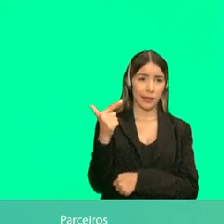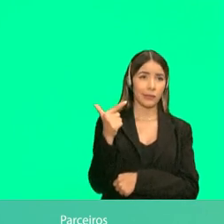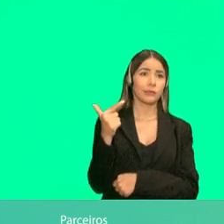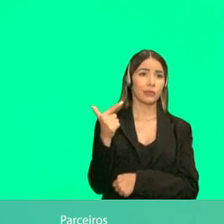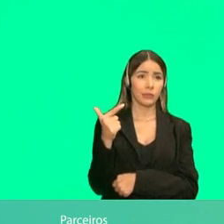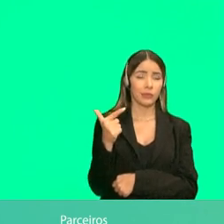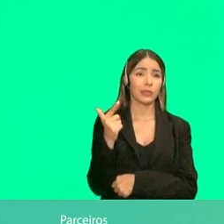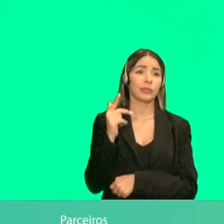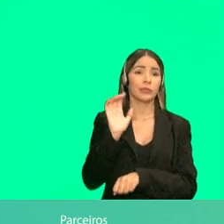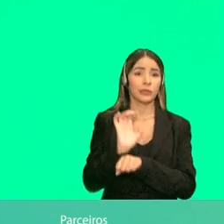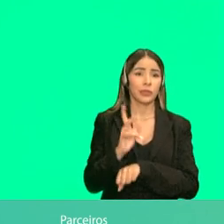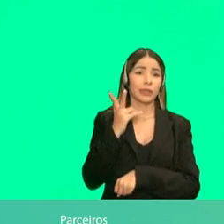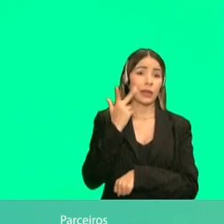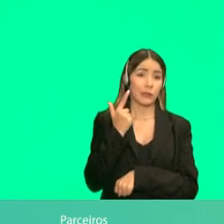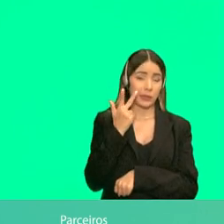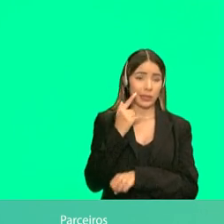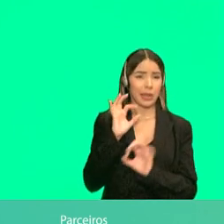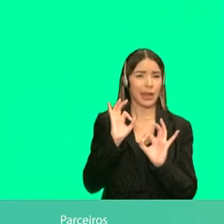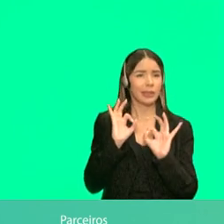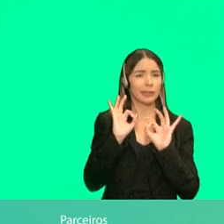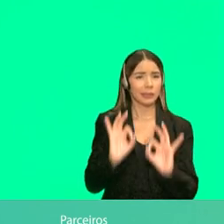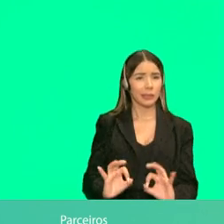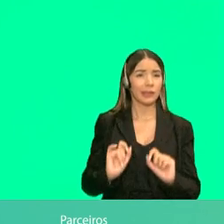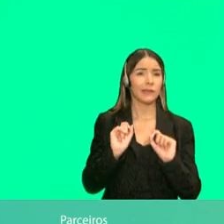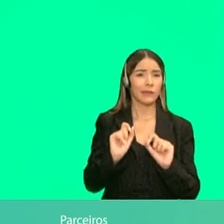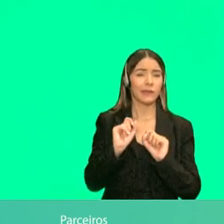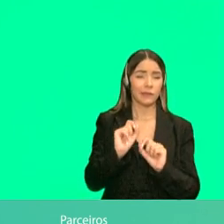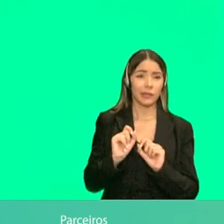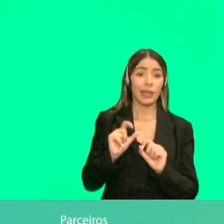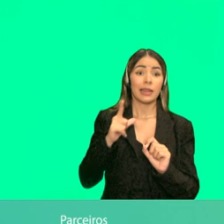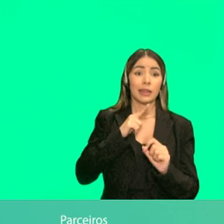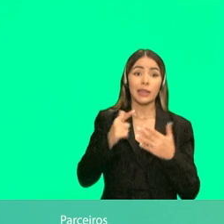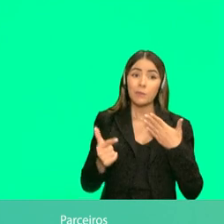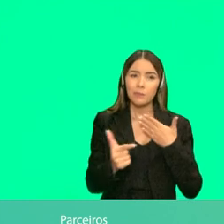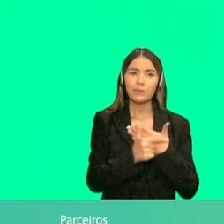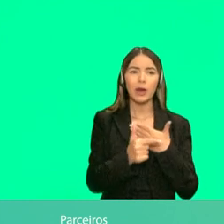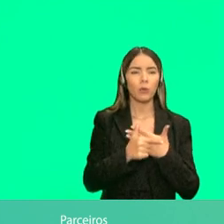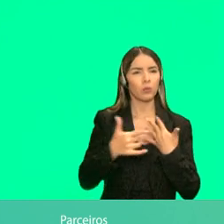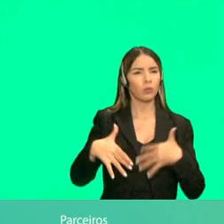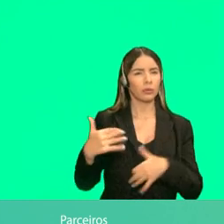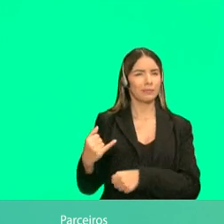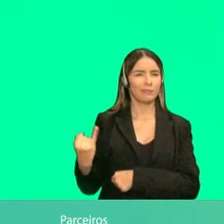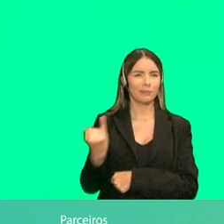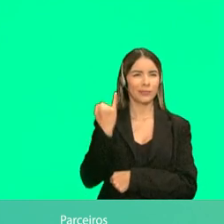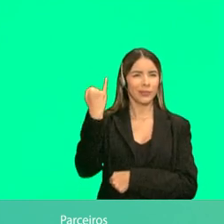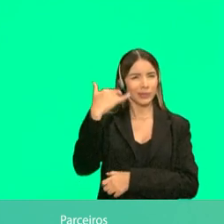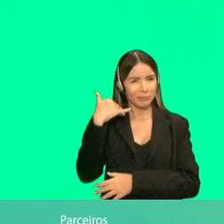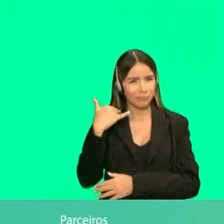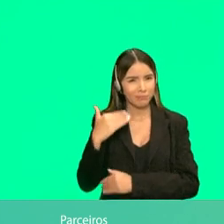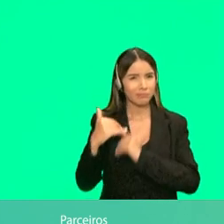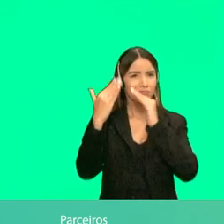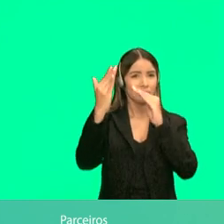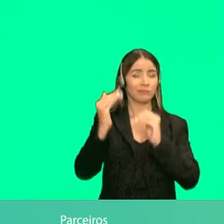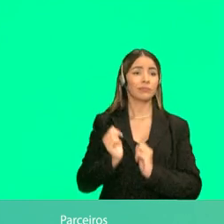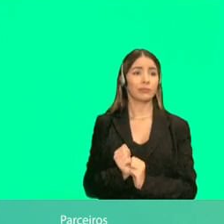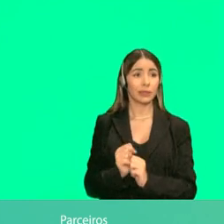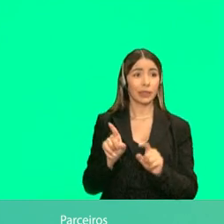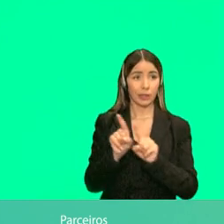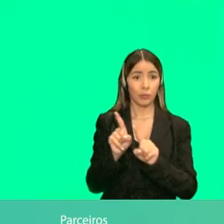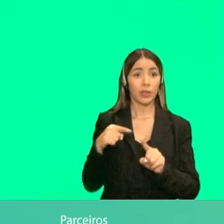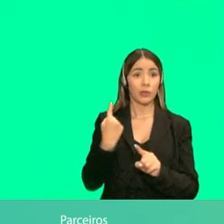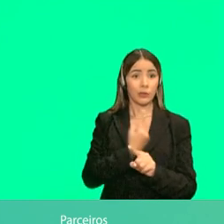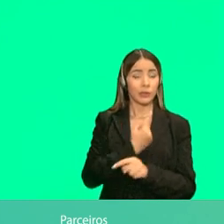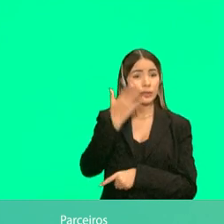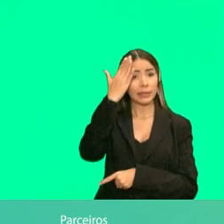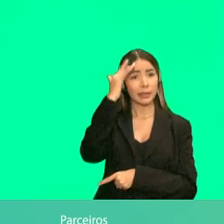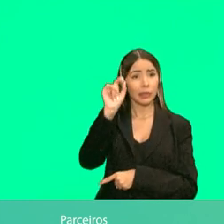in Brazil, we can replicate what we've been doing in Europe, partnering up. So